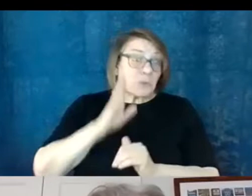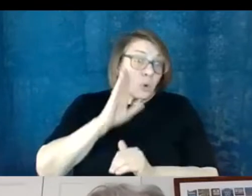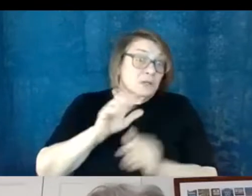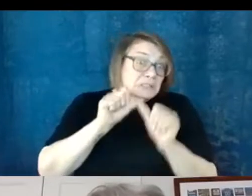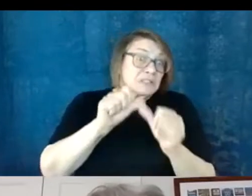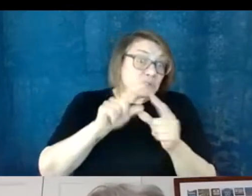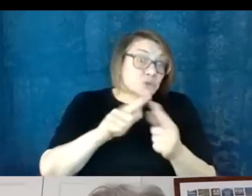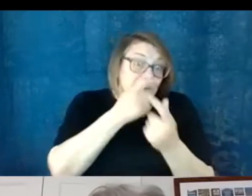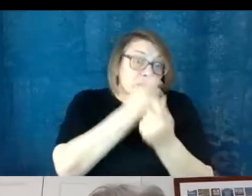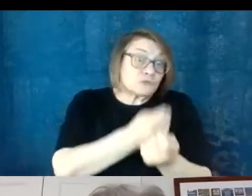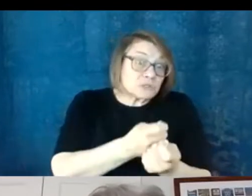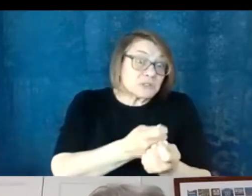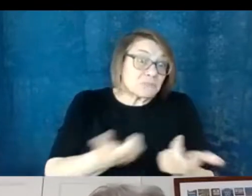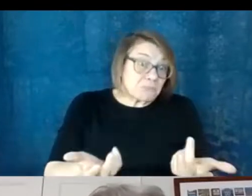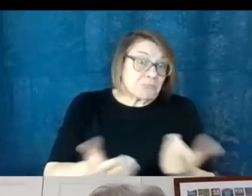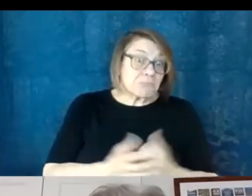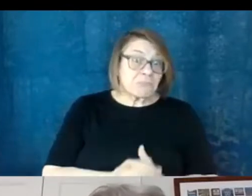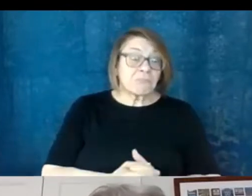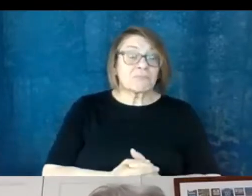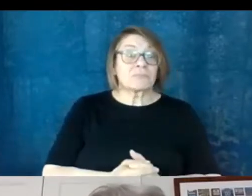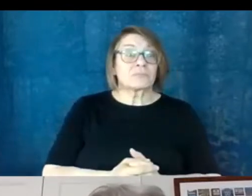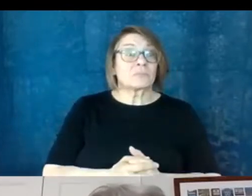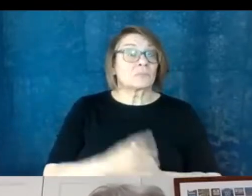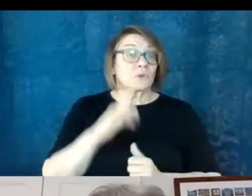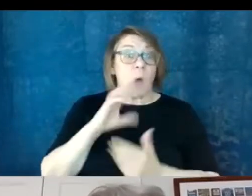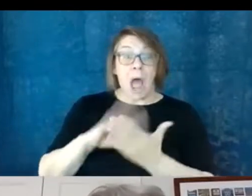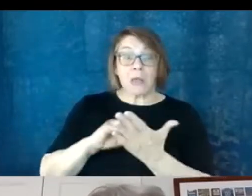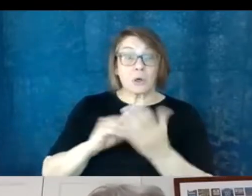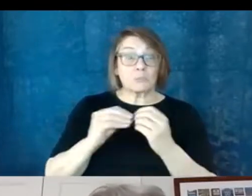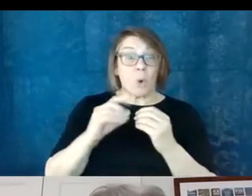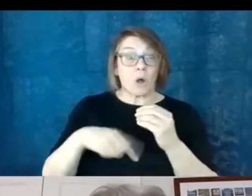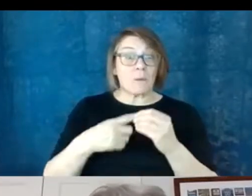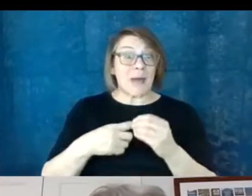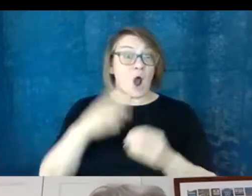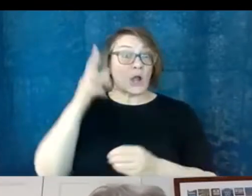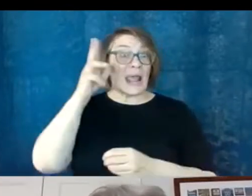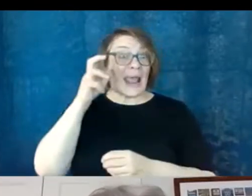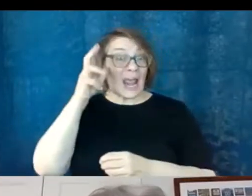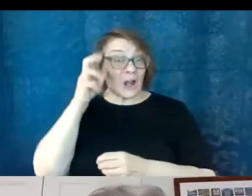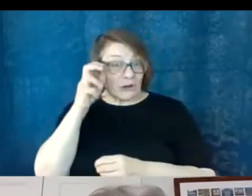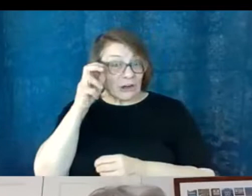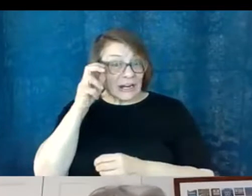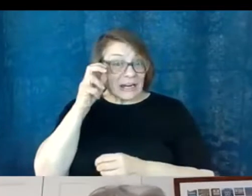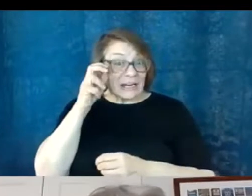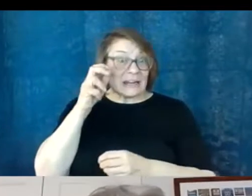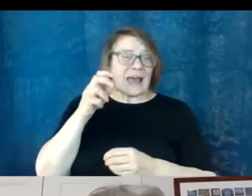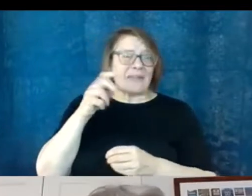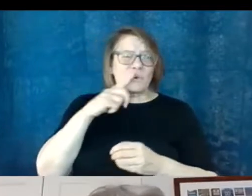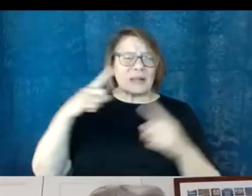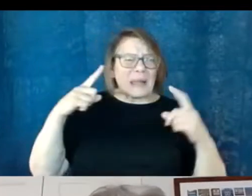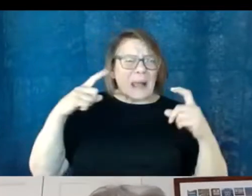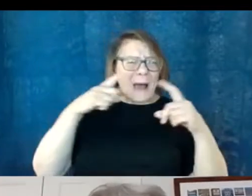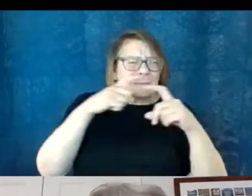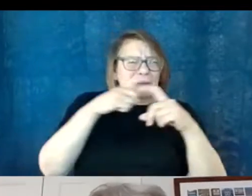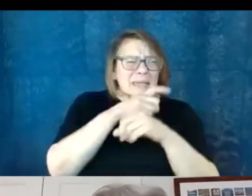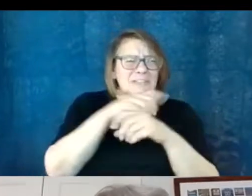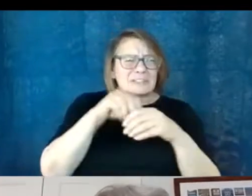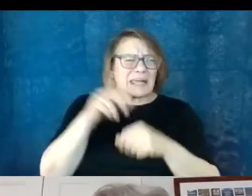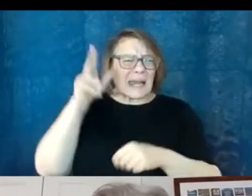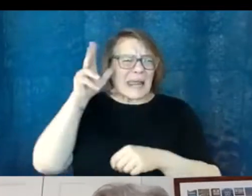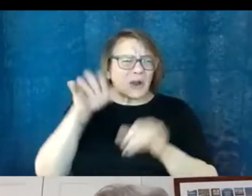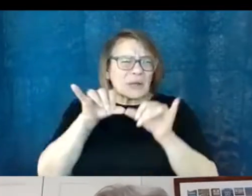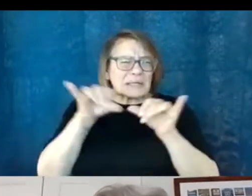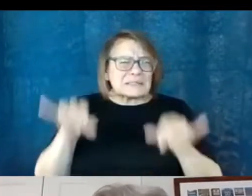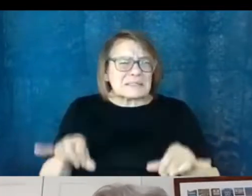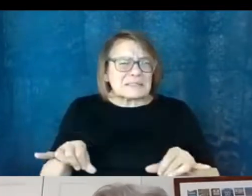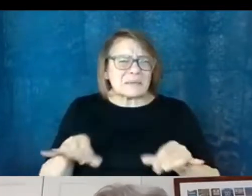in. So in learning more about the hearing and the balance systems and the intricacies there and how